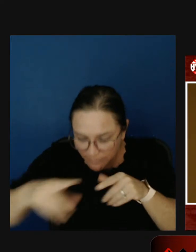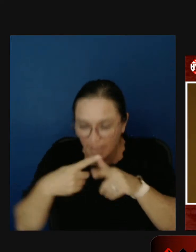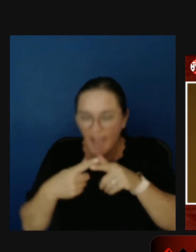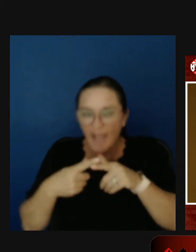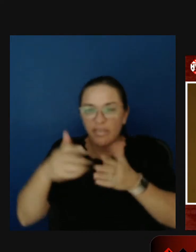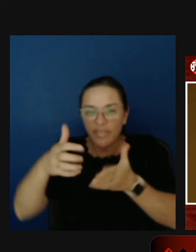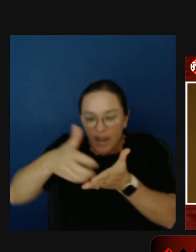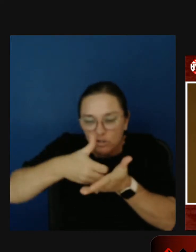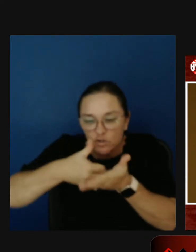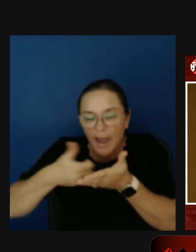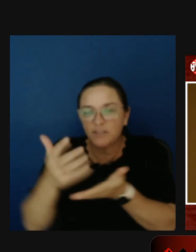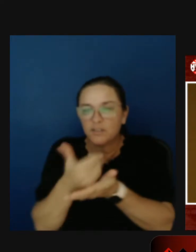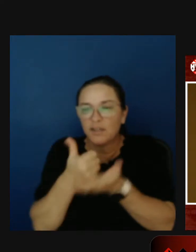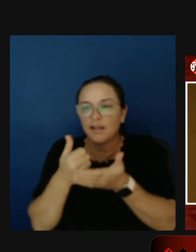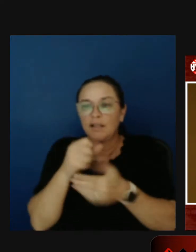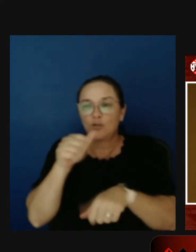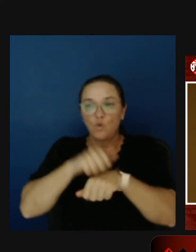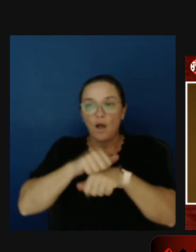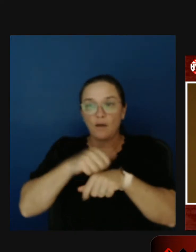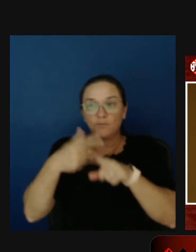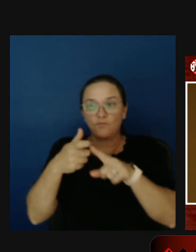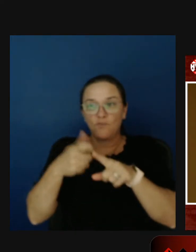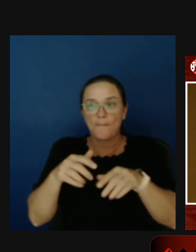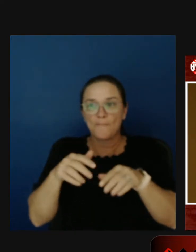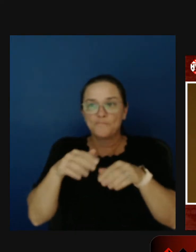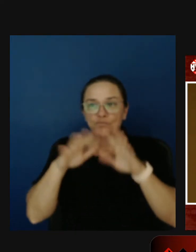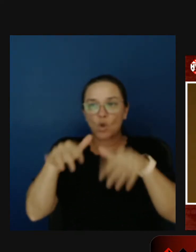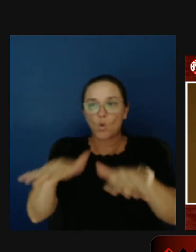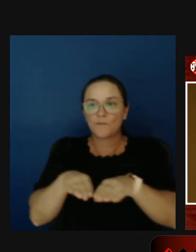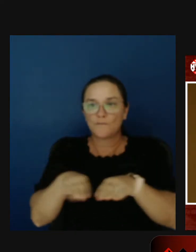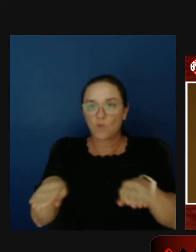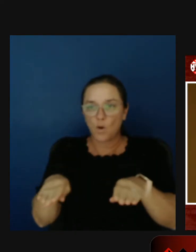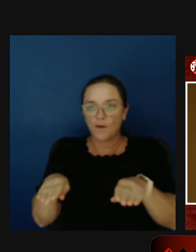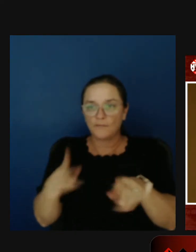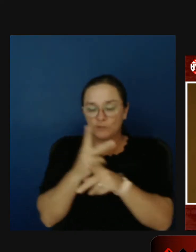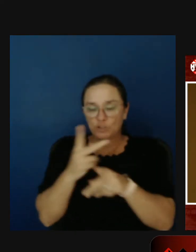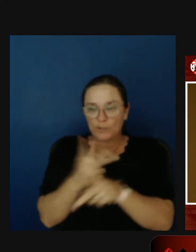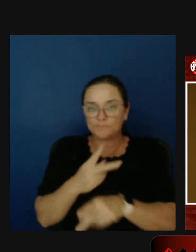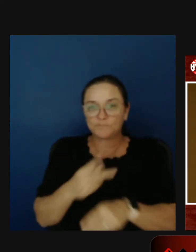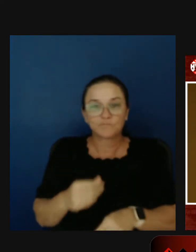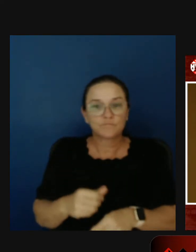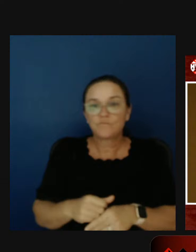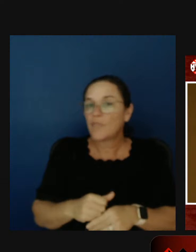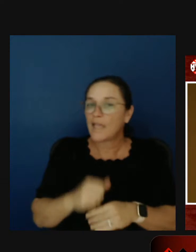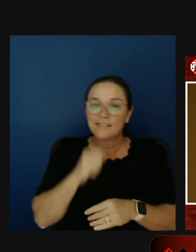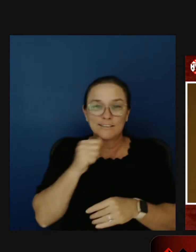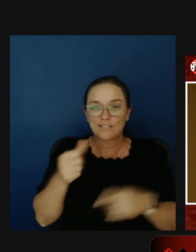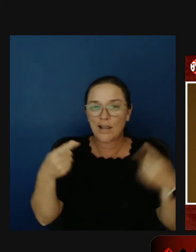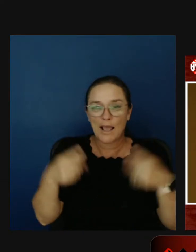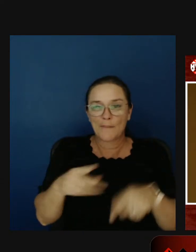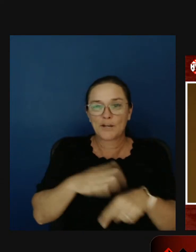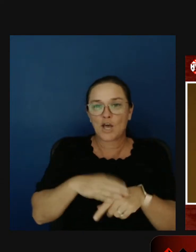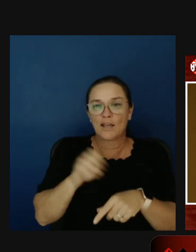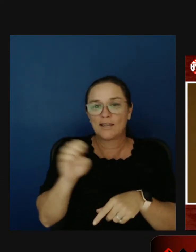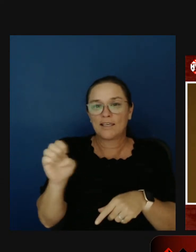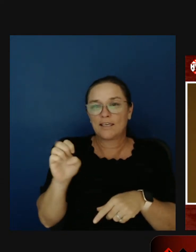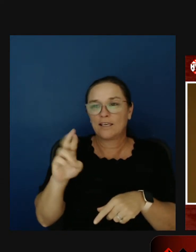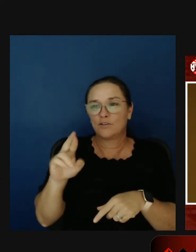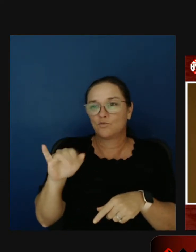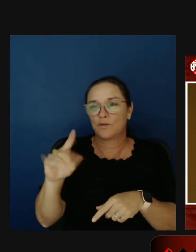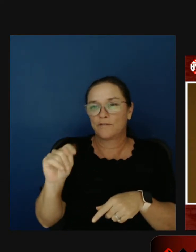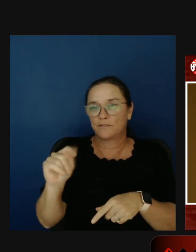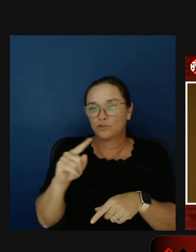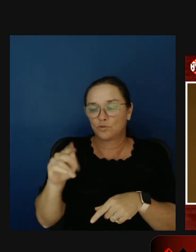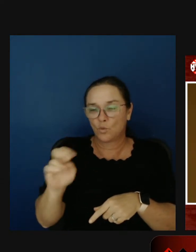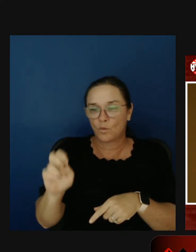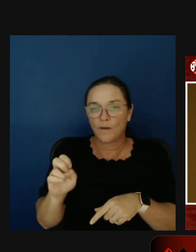and collect rock samples from the seafloor and try and fill in the gaps. This has not been done on the East Rift Zone. Would be interesting. I know